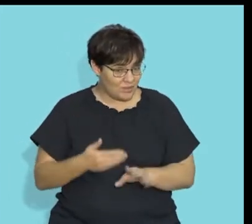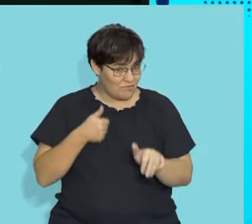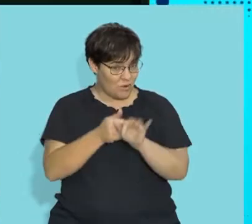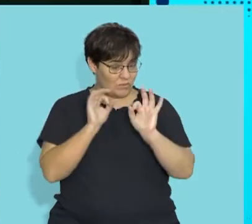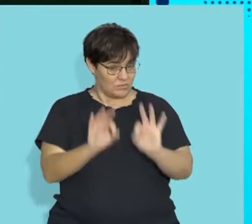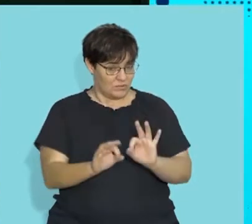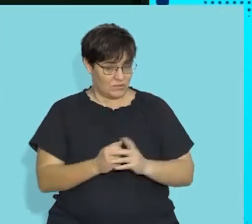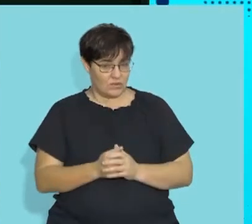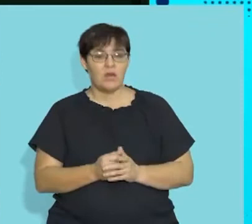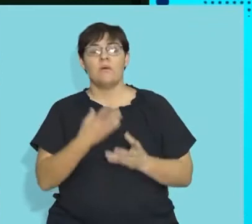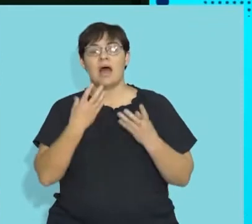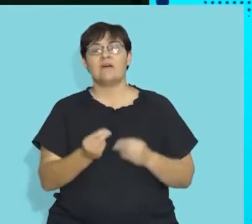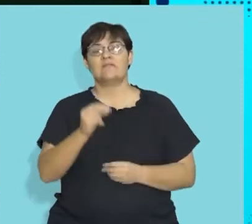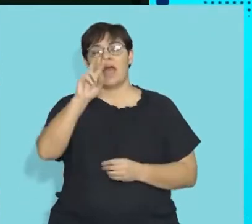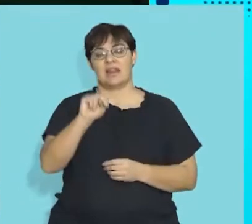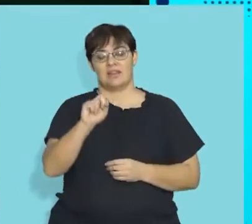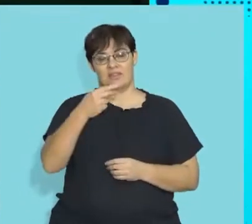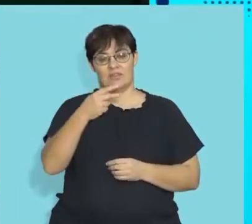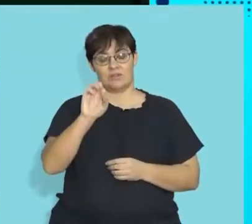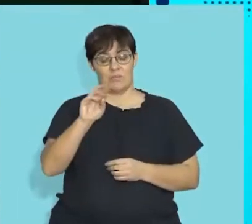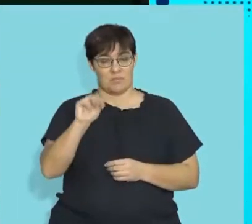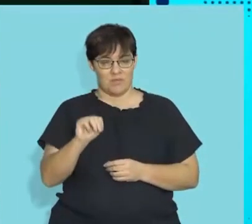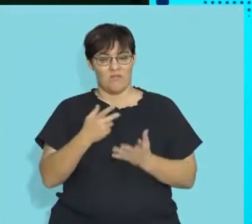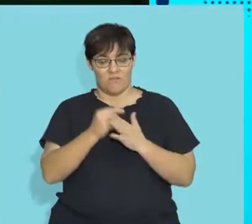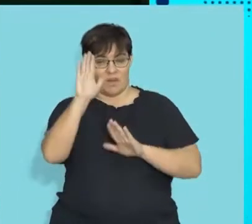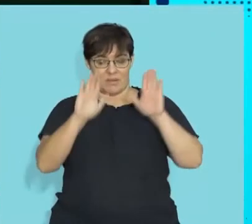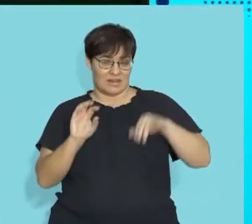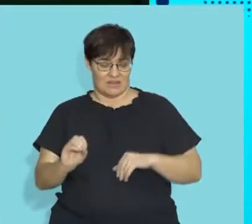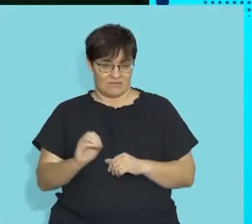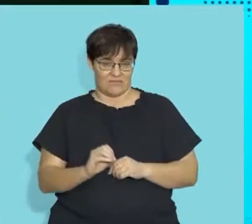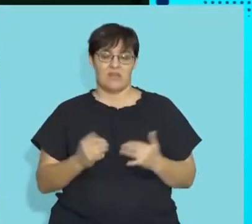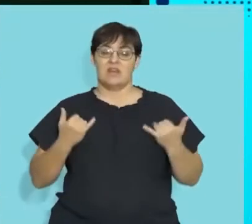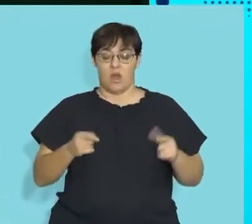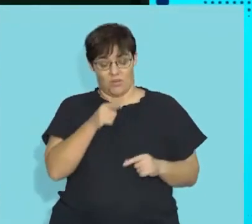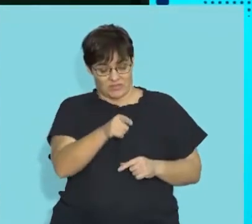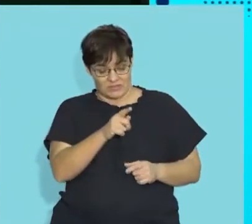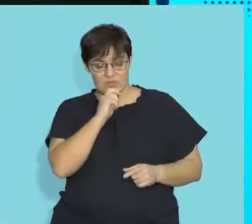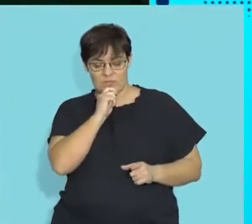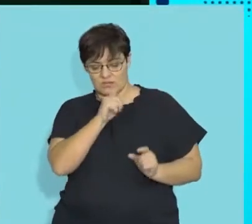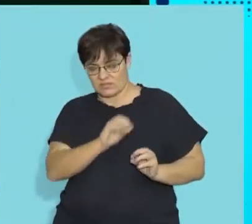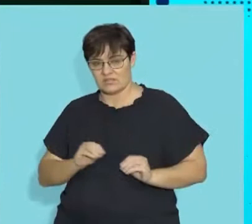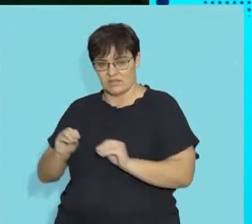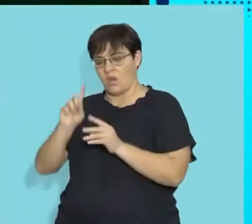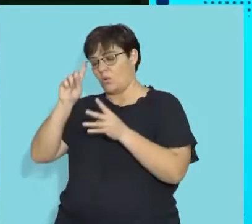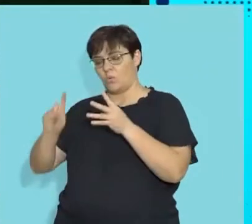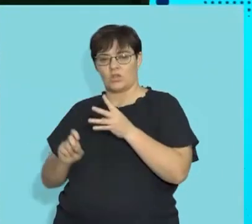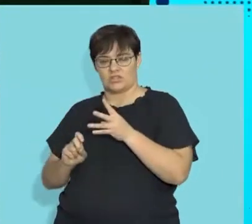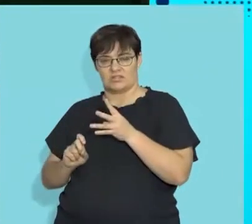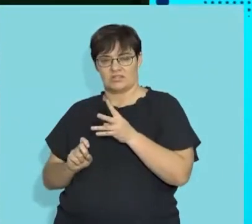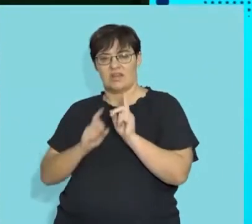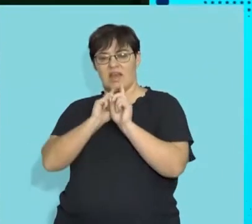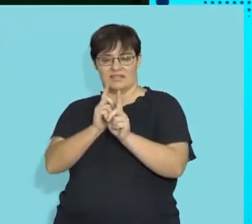far. Now that we actually have the nth term of the pattern, I can use that to solve